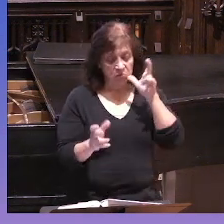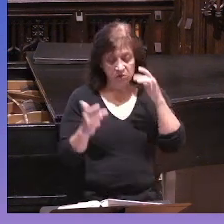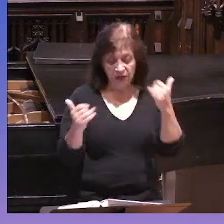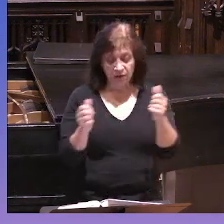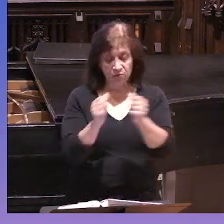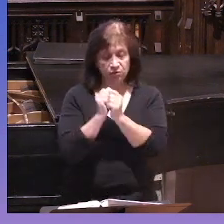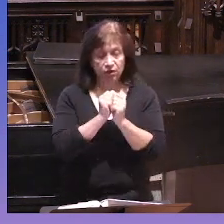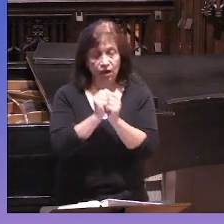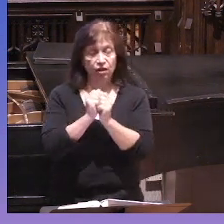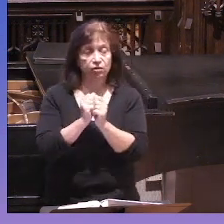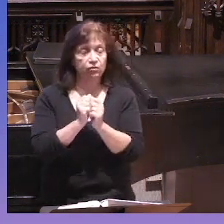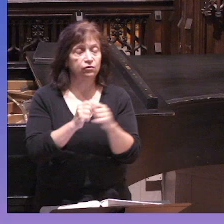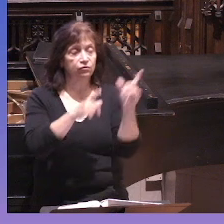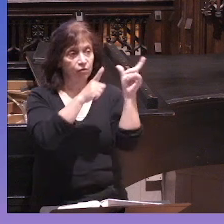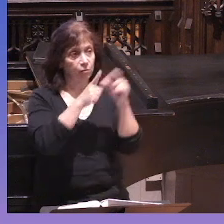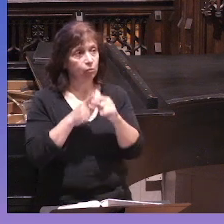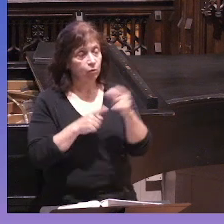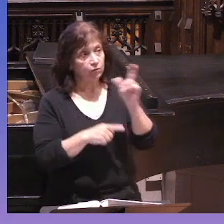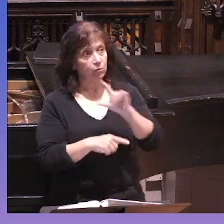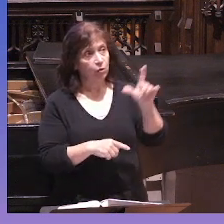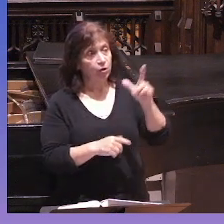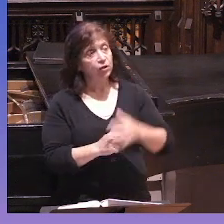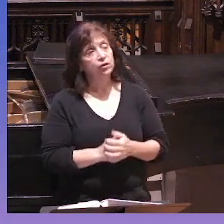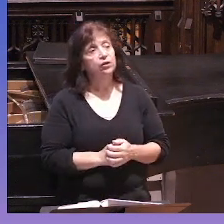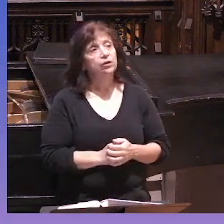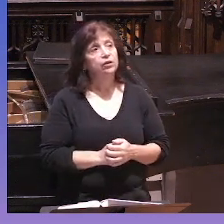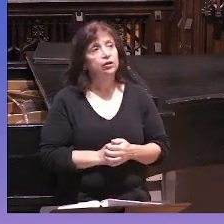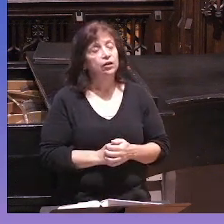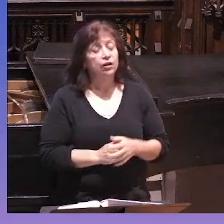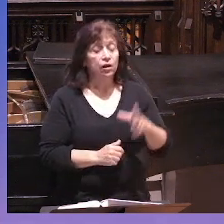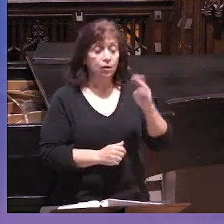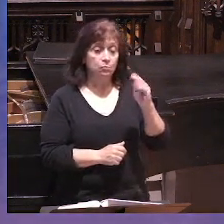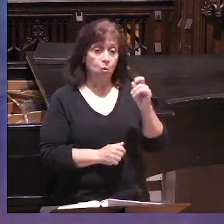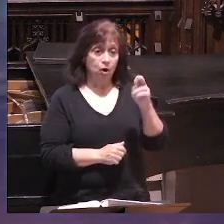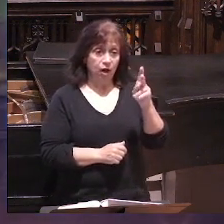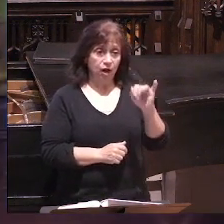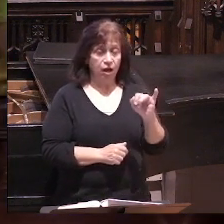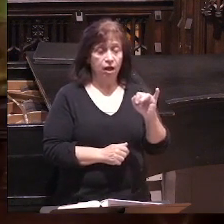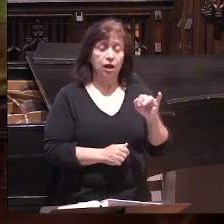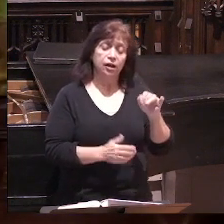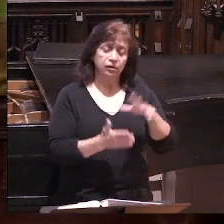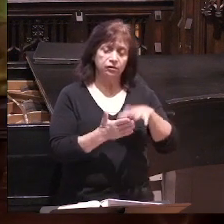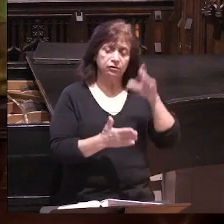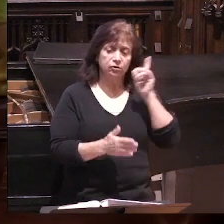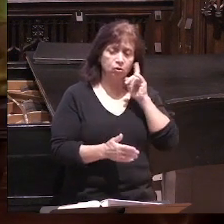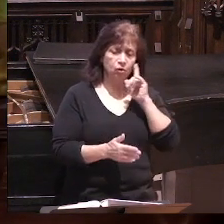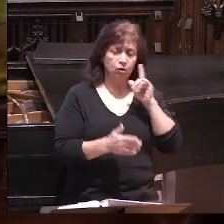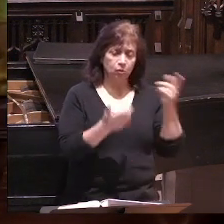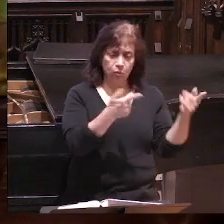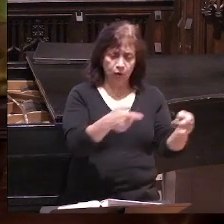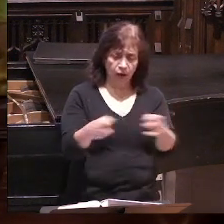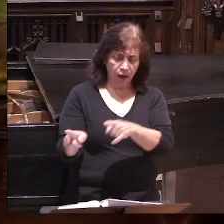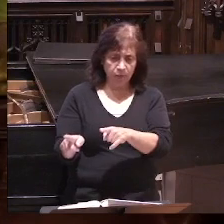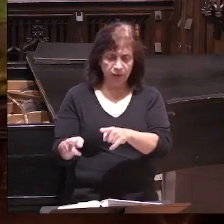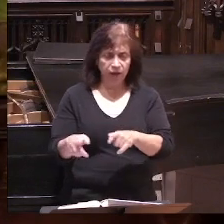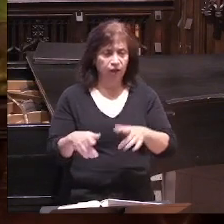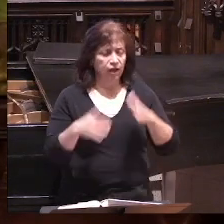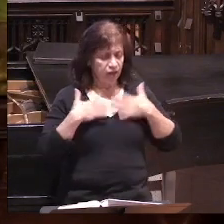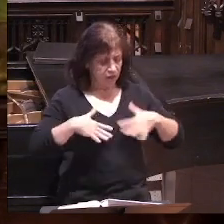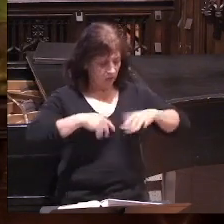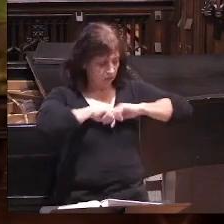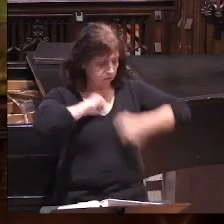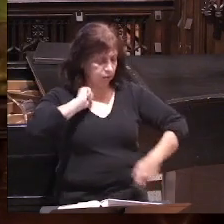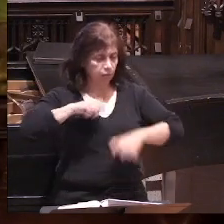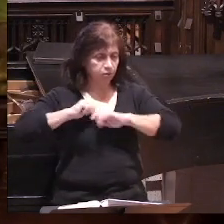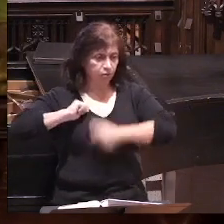for a word from the Lord. When Mordecai learned all that had been done, he tore his clothes and